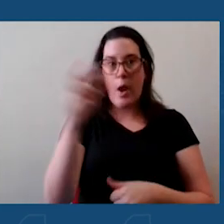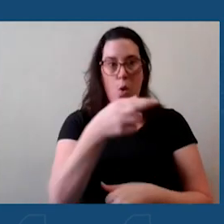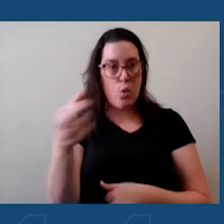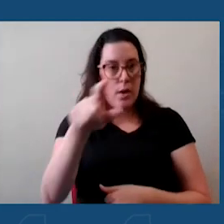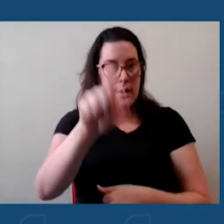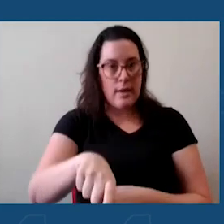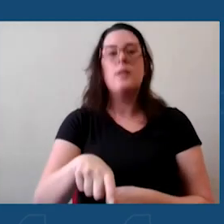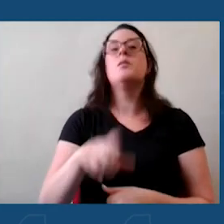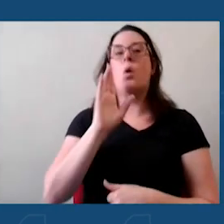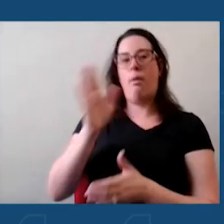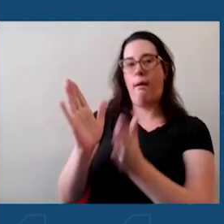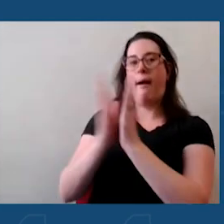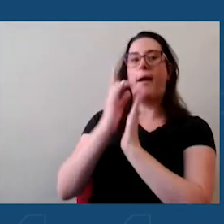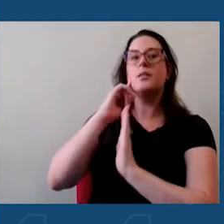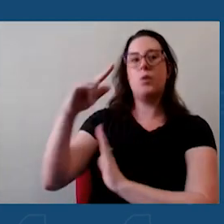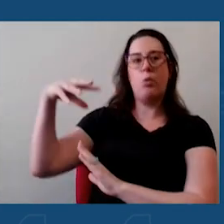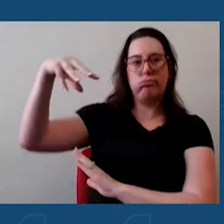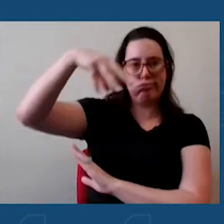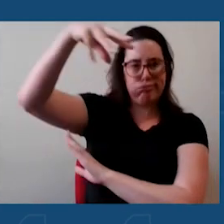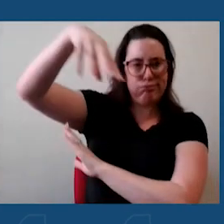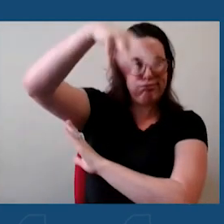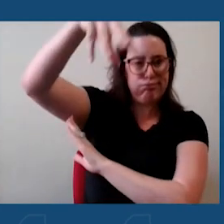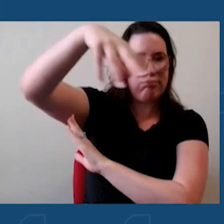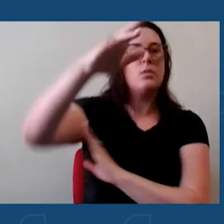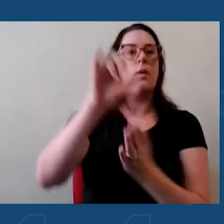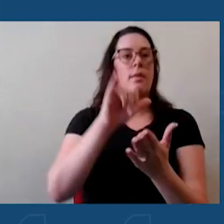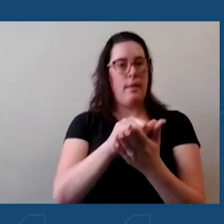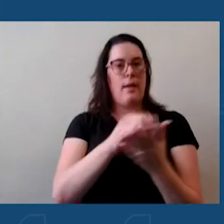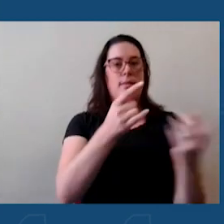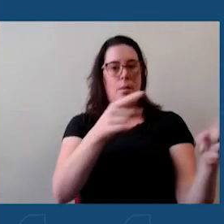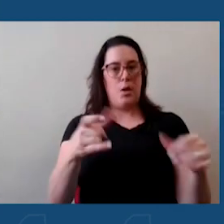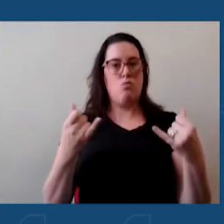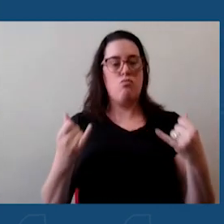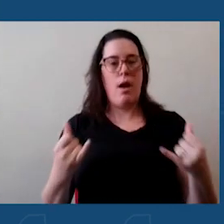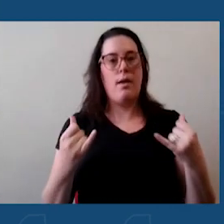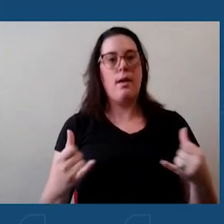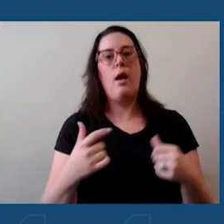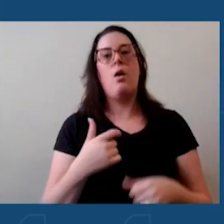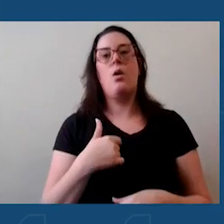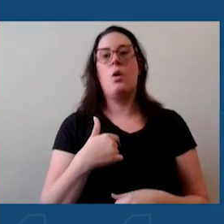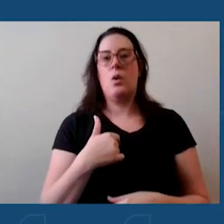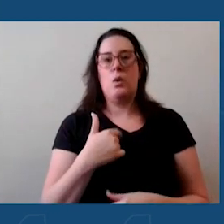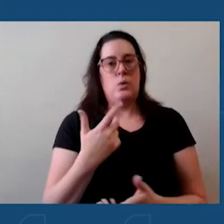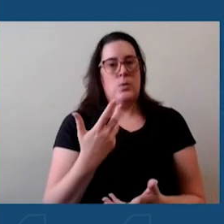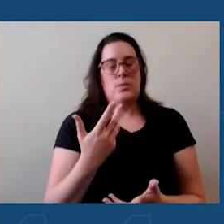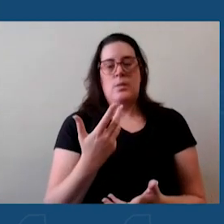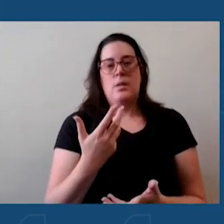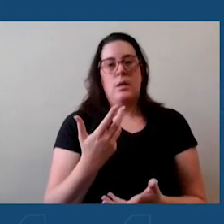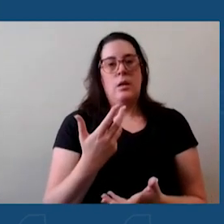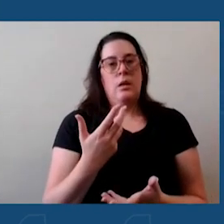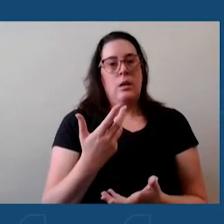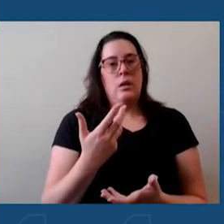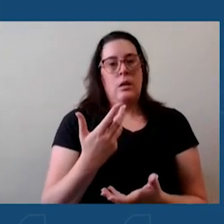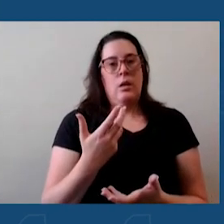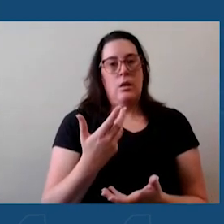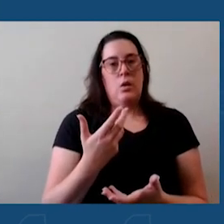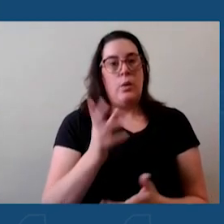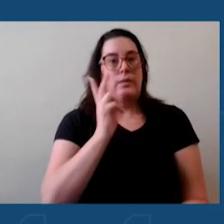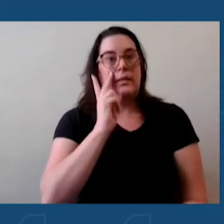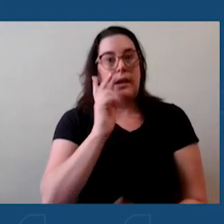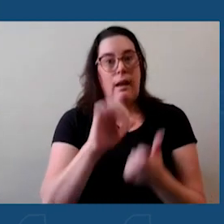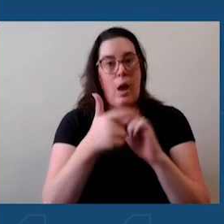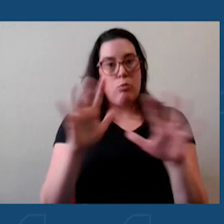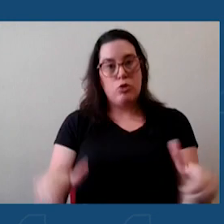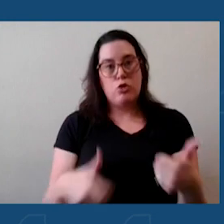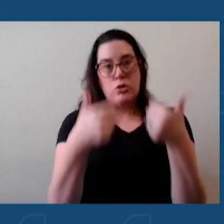will provide them. That is being undertaken as well. So we know how bad this can get. We've seen how challenges like